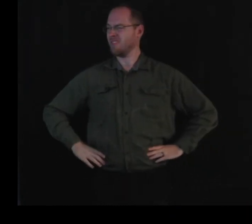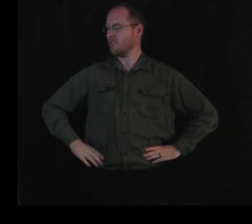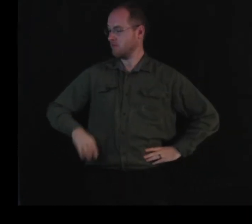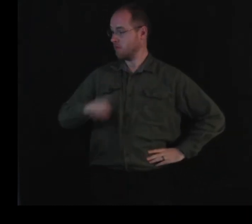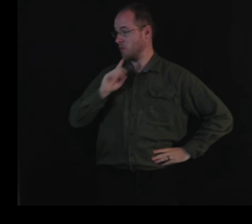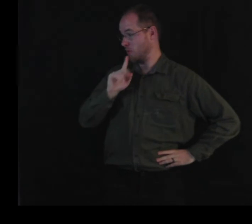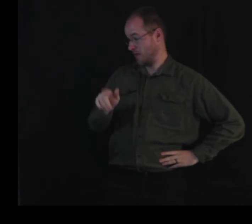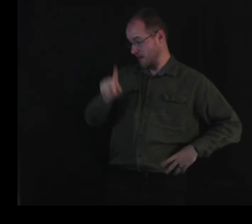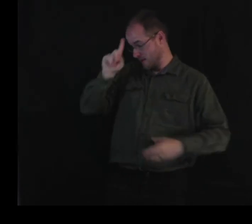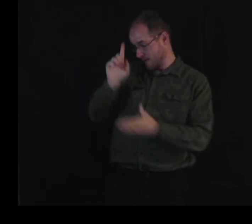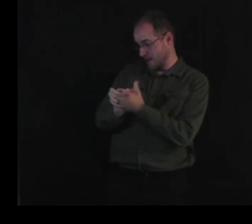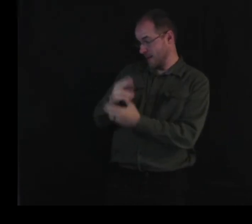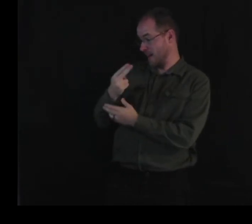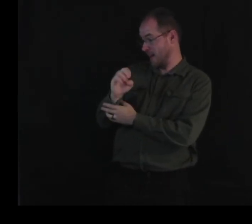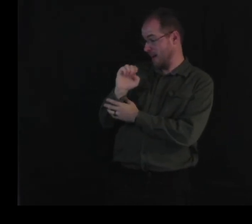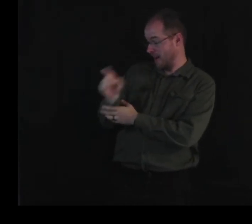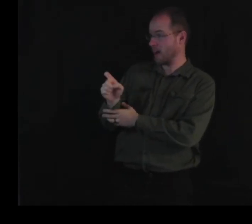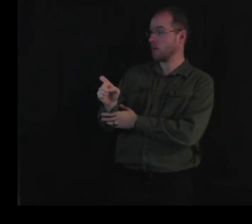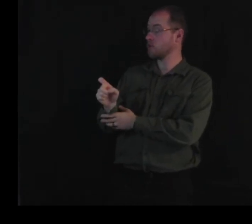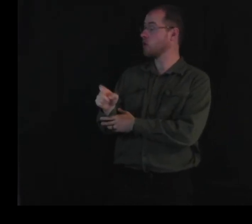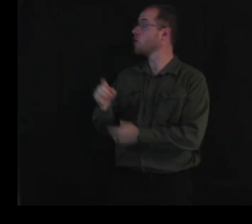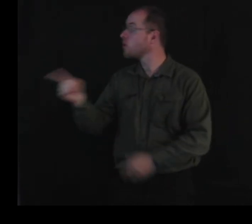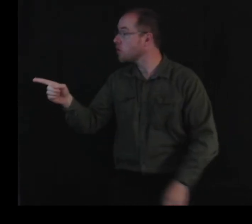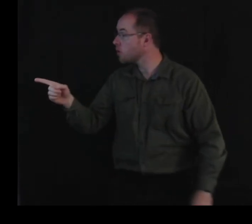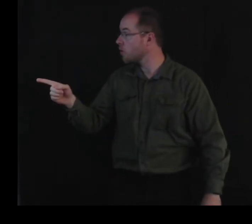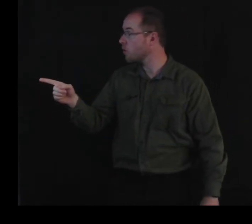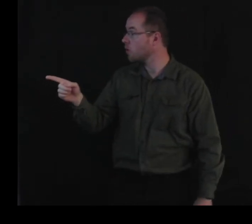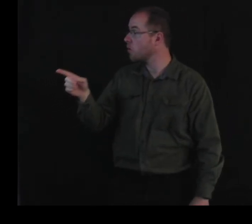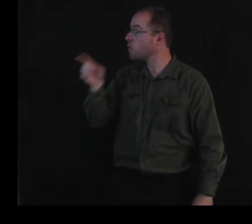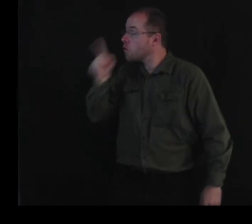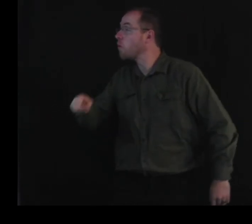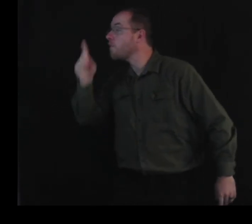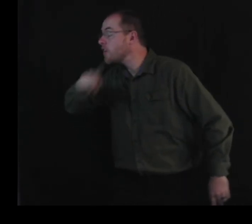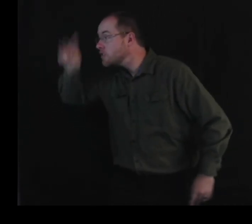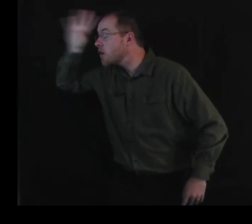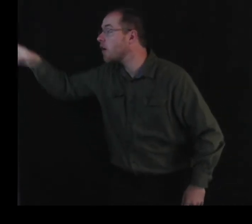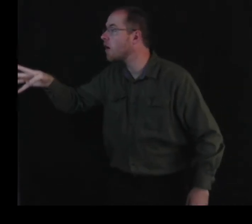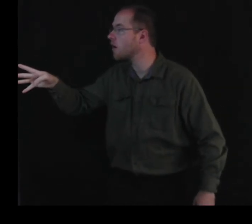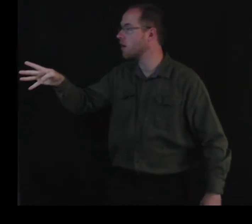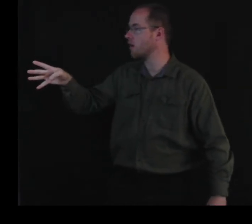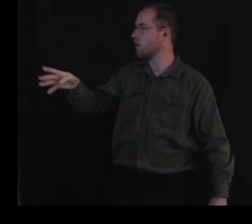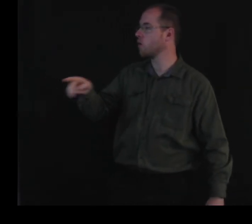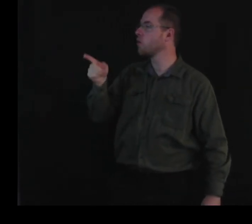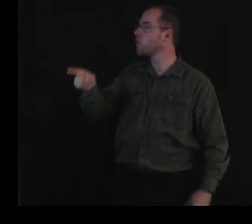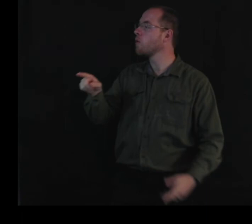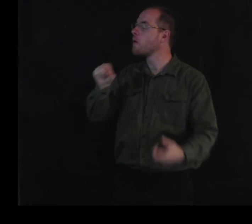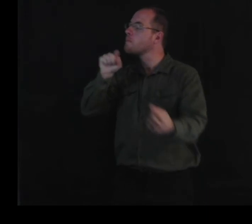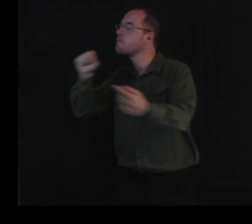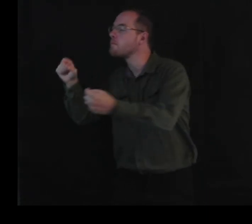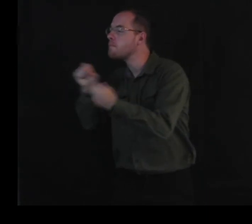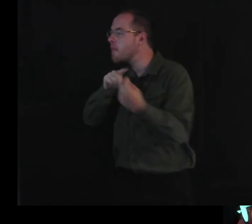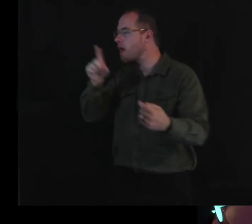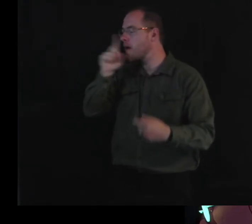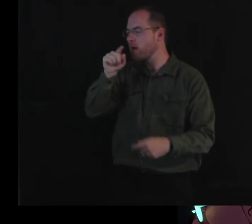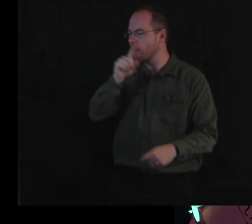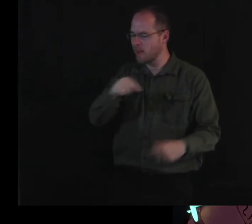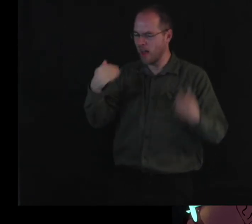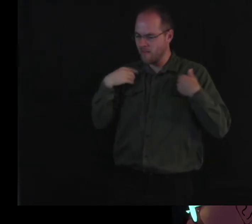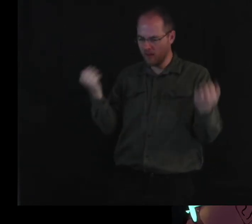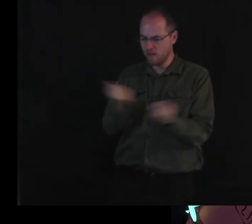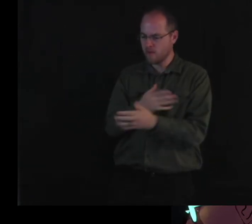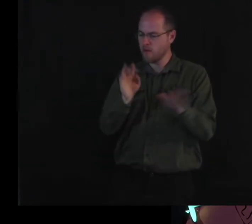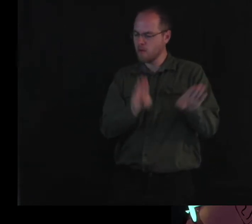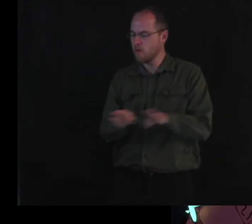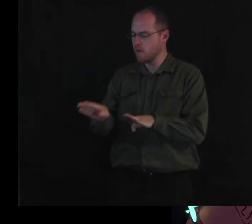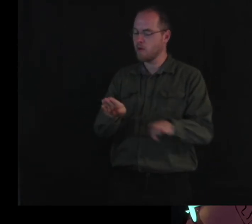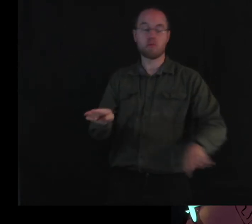that Hex, you, were a fiction, a myth, to keep the staff in line. I worked